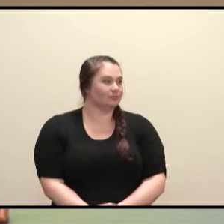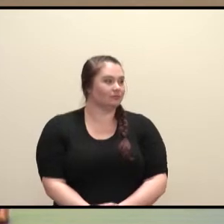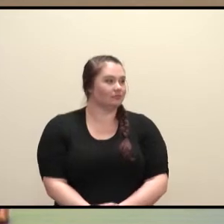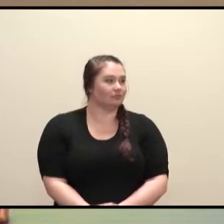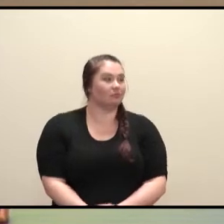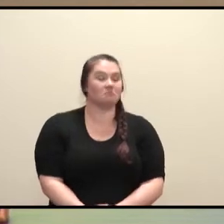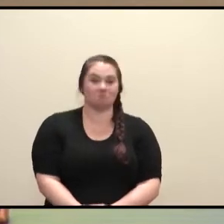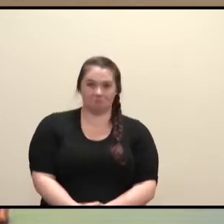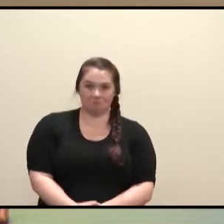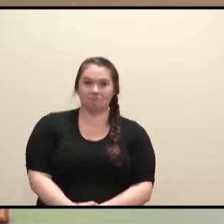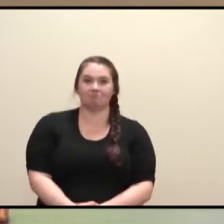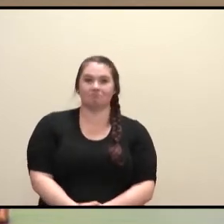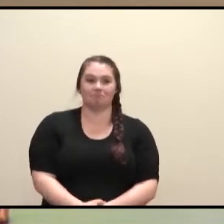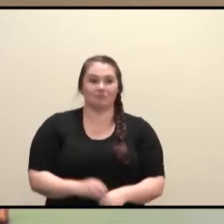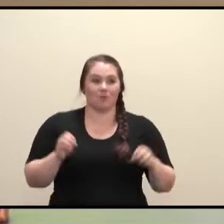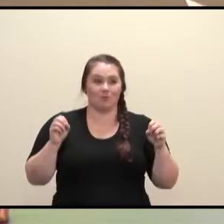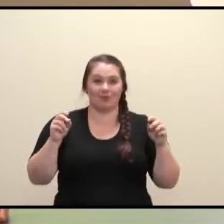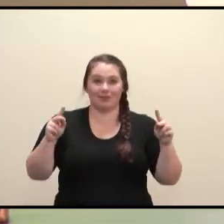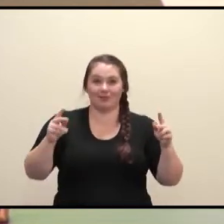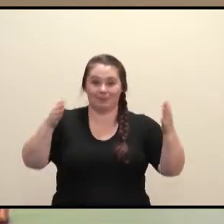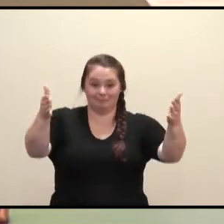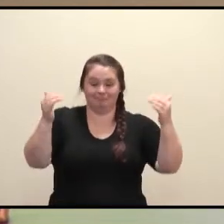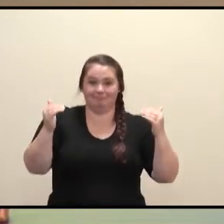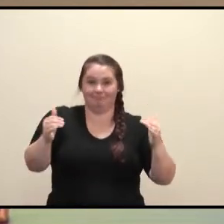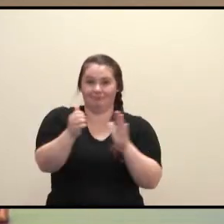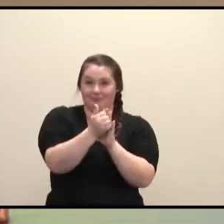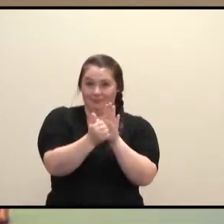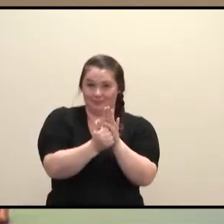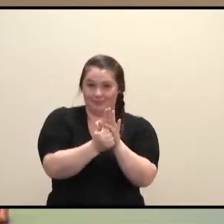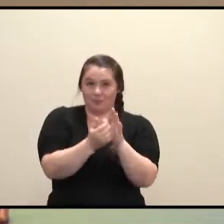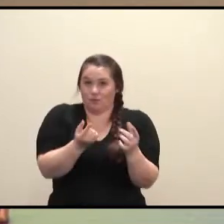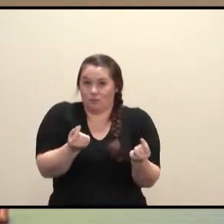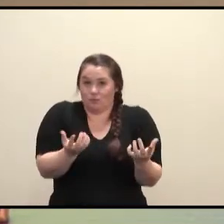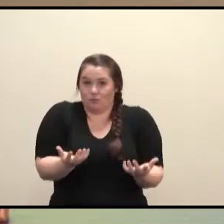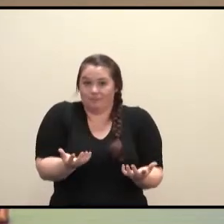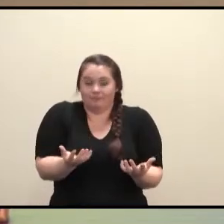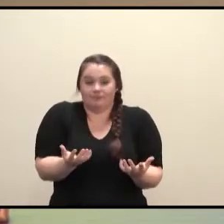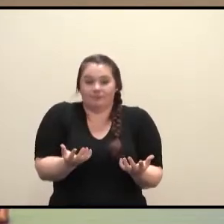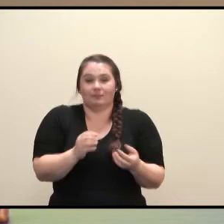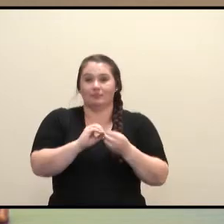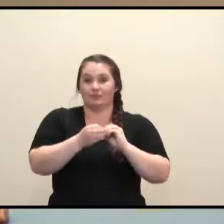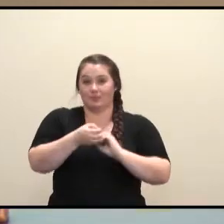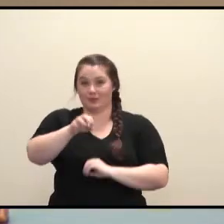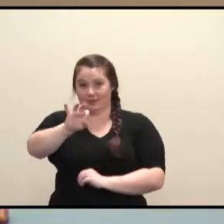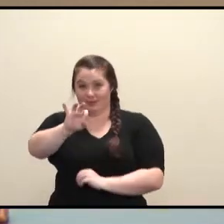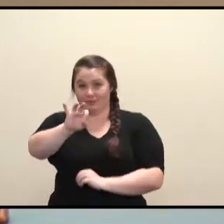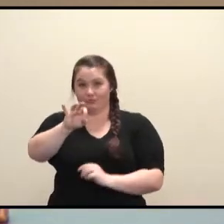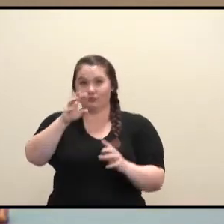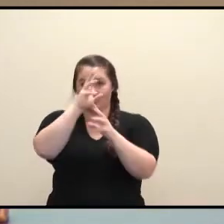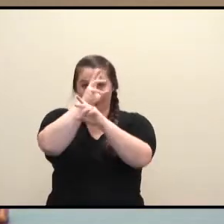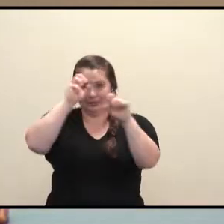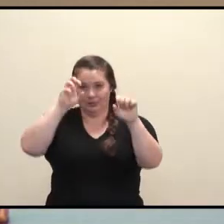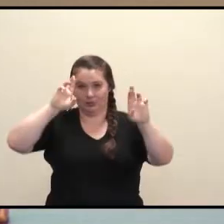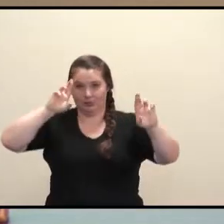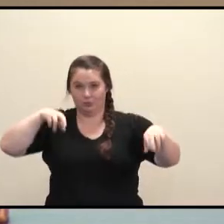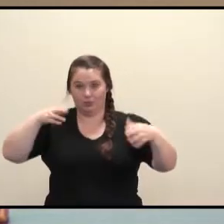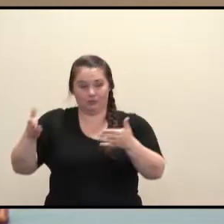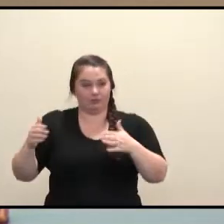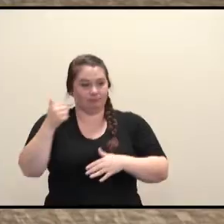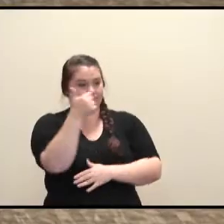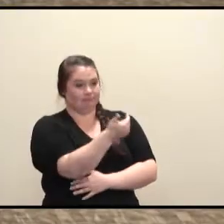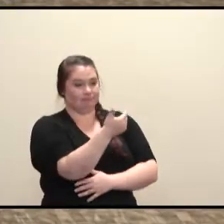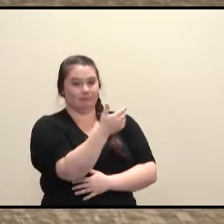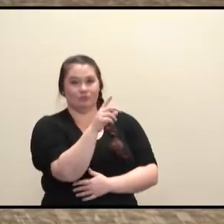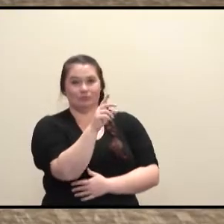Okay. We are moving on to our next agenda item, which is agenda item number 9, Superintendent's Report. Dr. Kincannon.